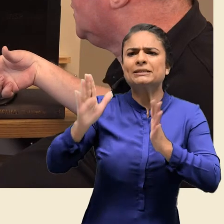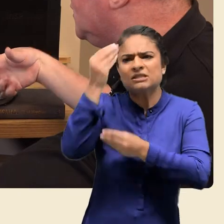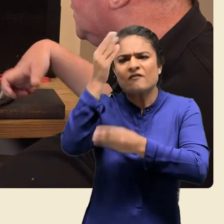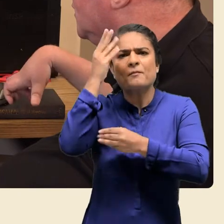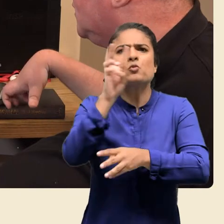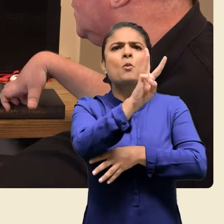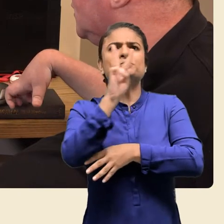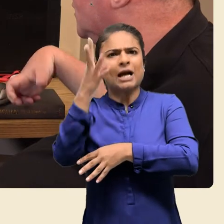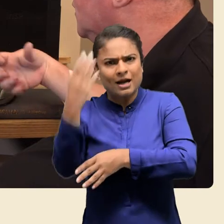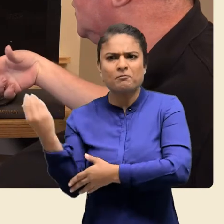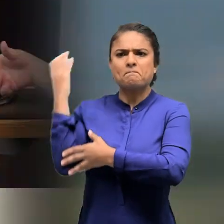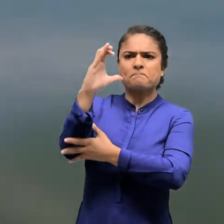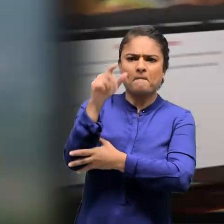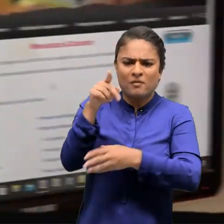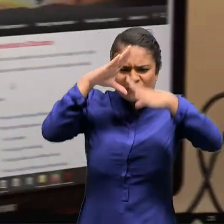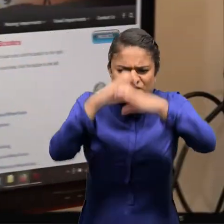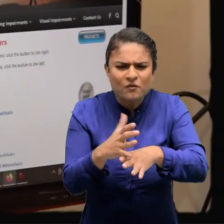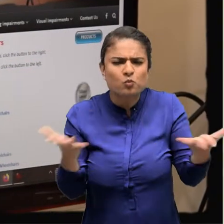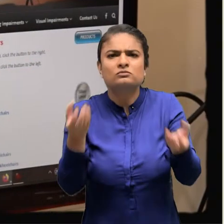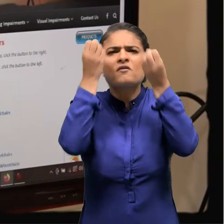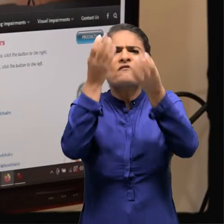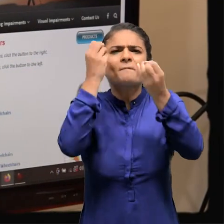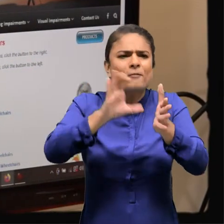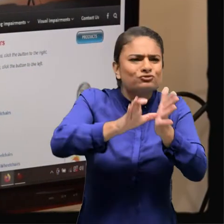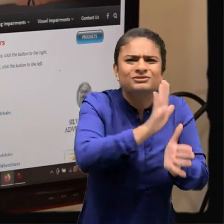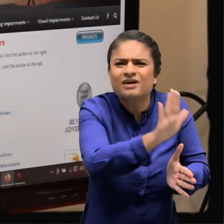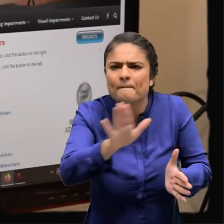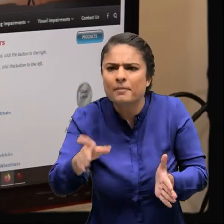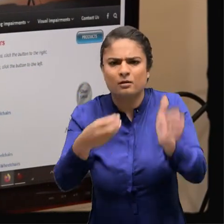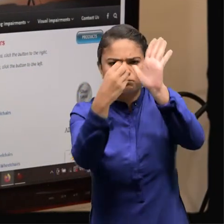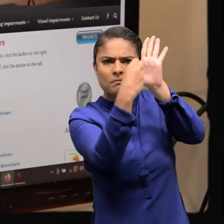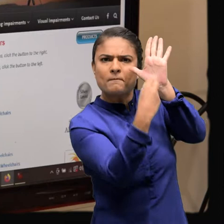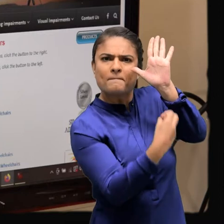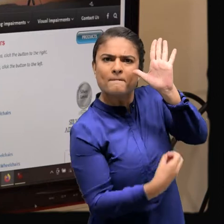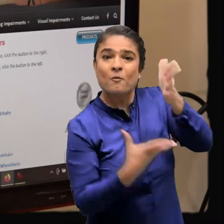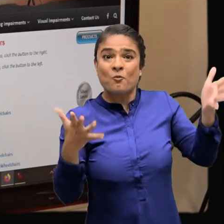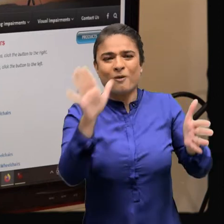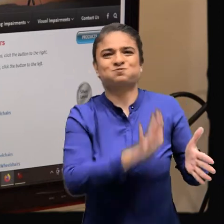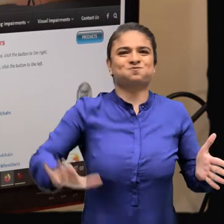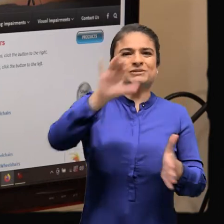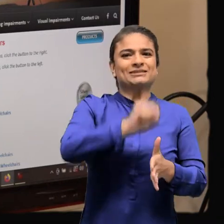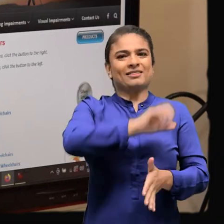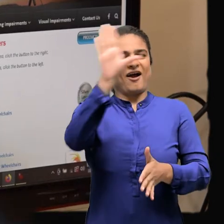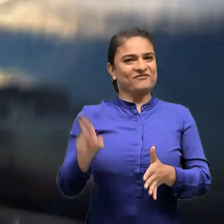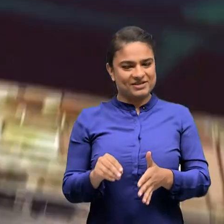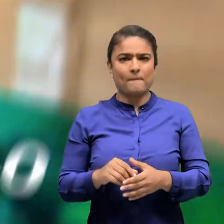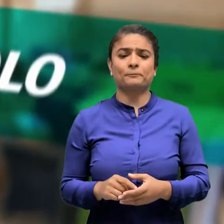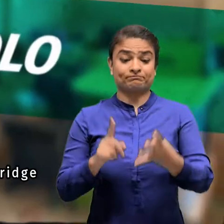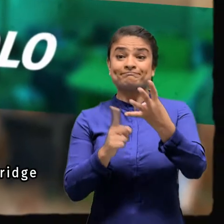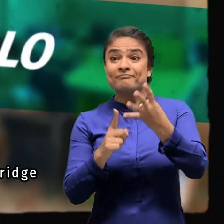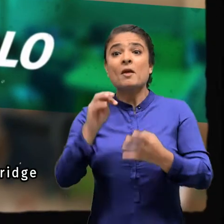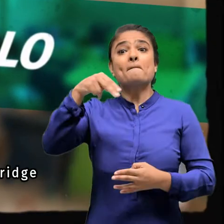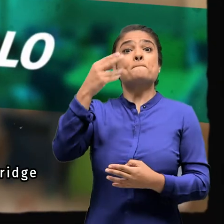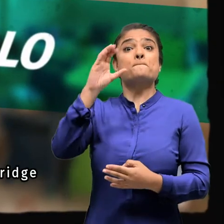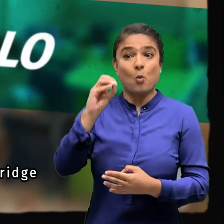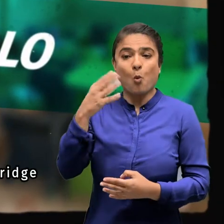Information South Africa website, which focuses on providing online information on disability services in South Africa.